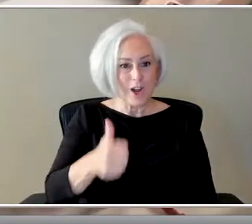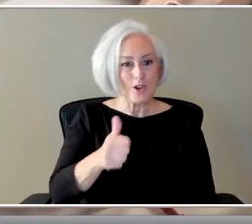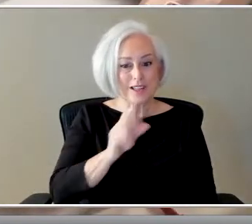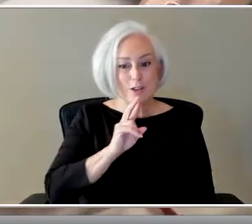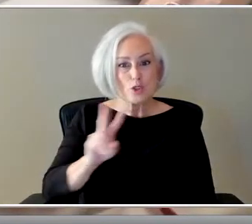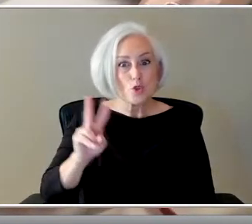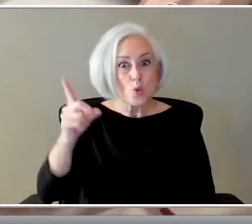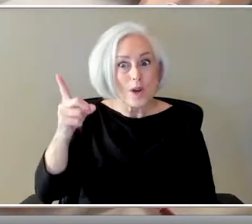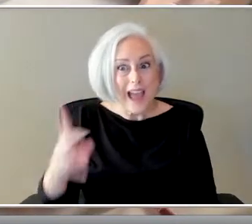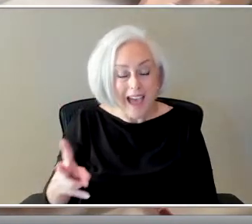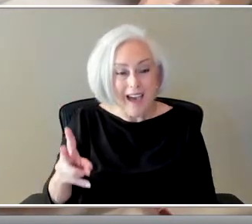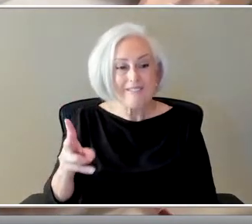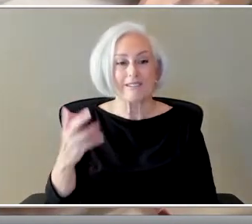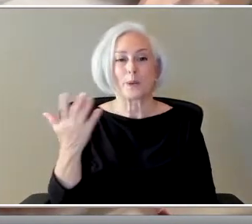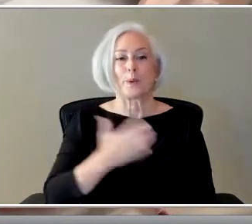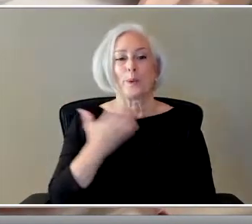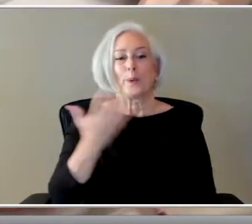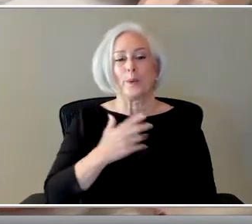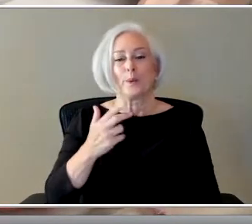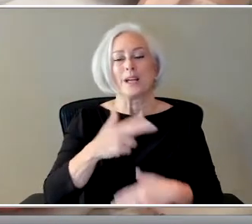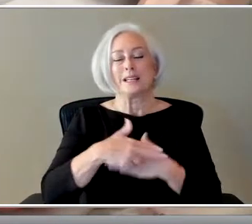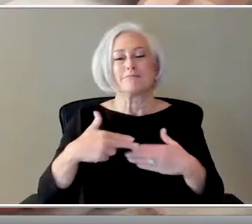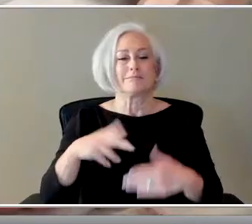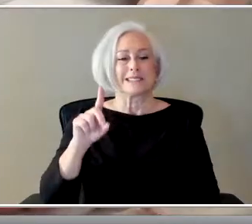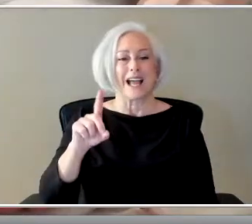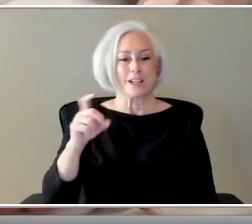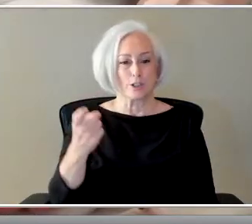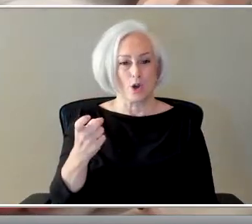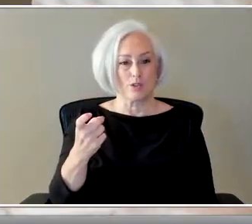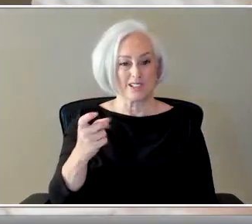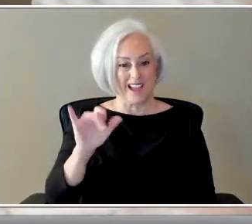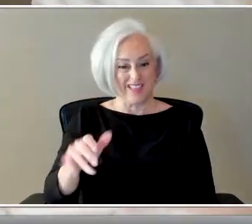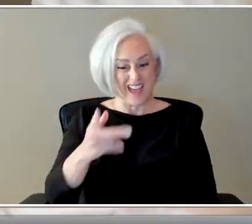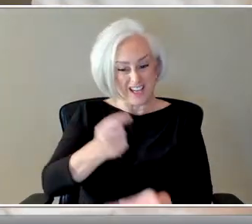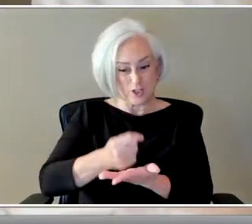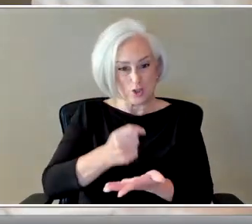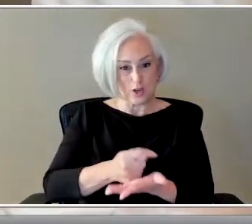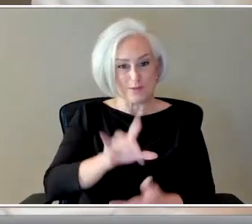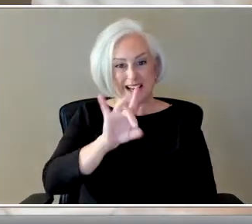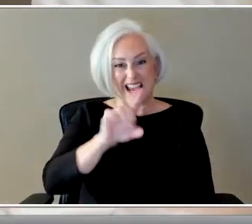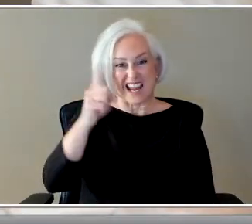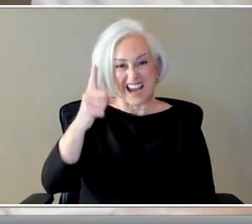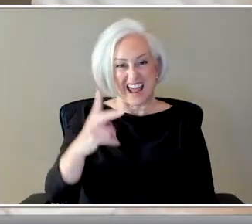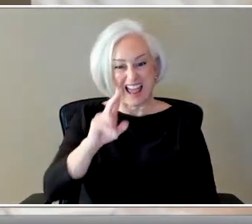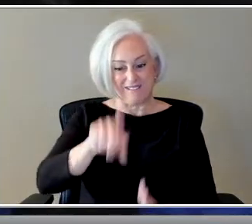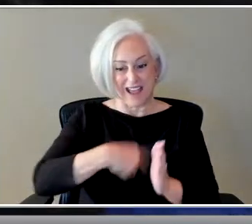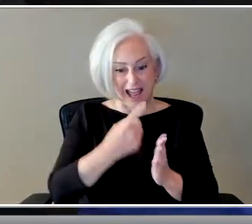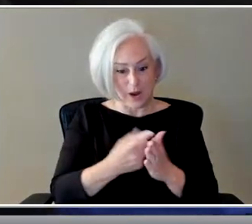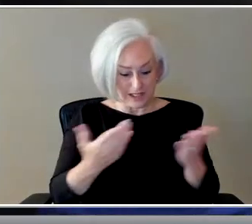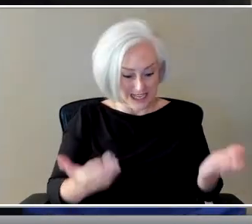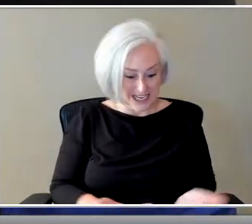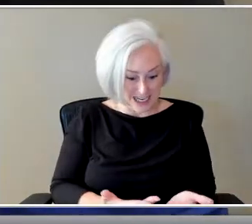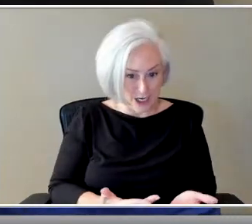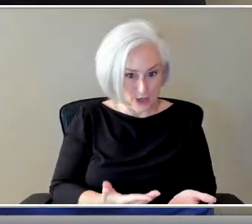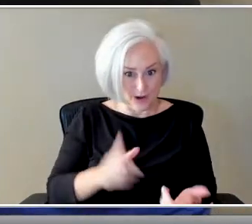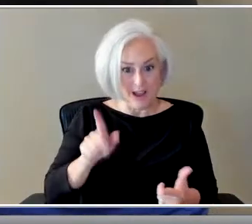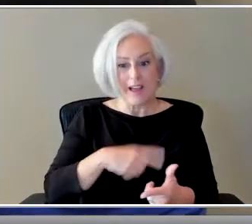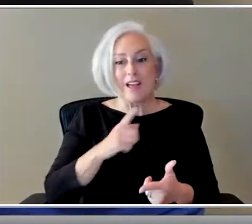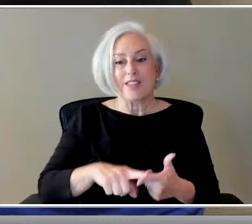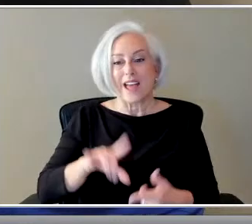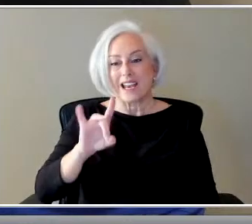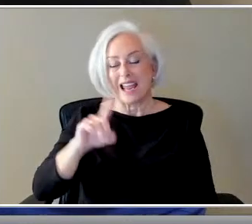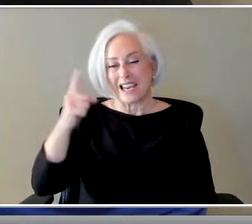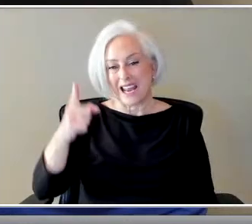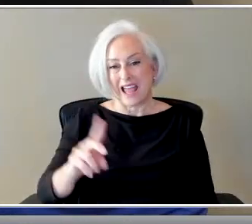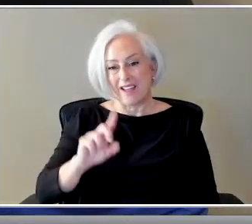of first-hand experience. It's about 8.5 hours here and then it's 8.5 hours back. And even though it's grueling